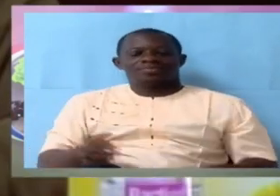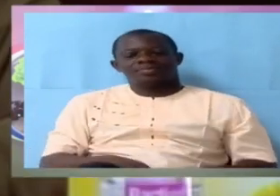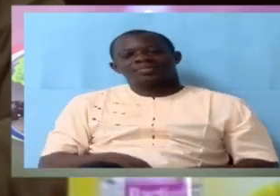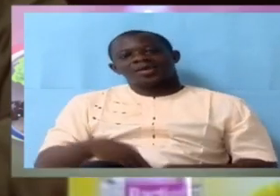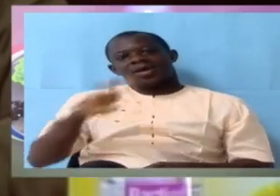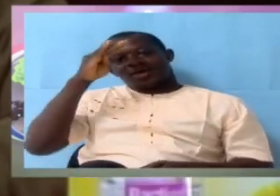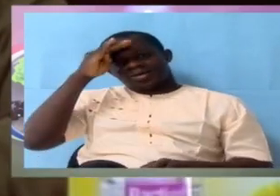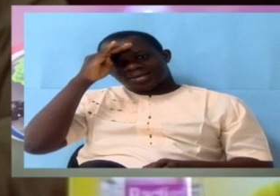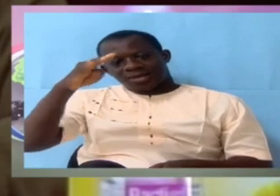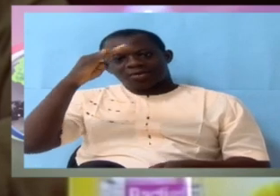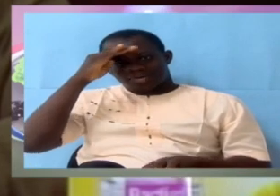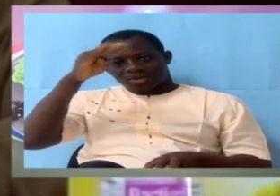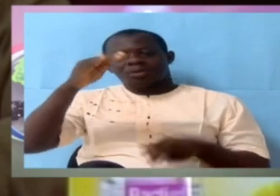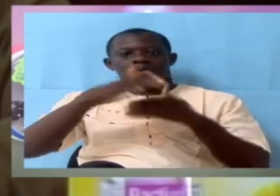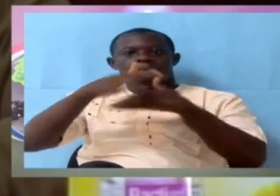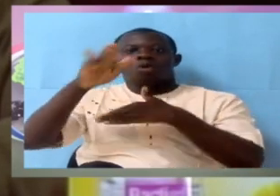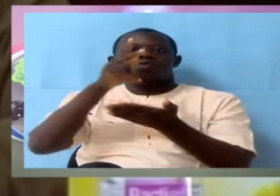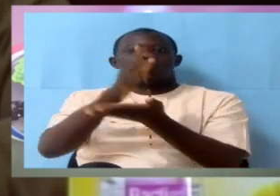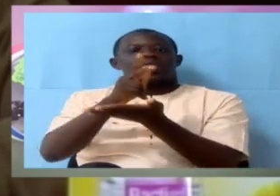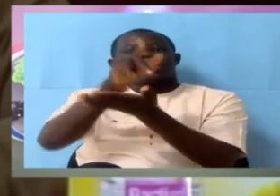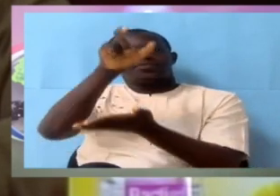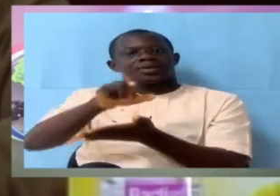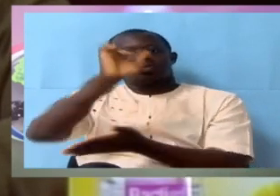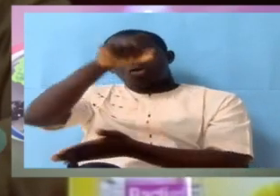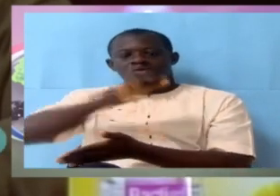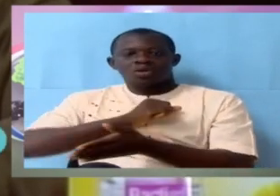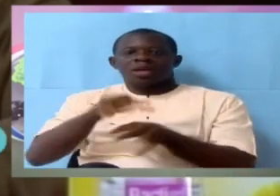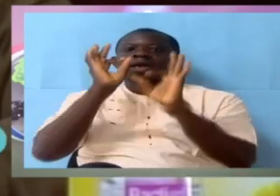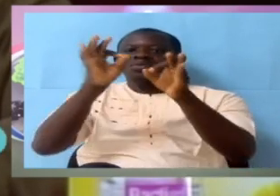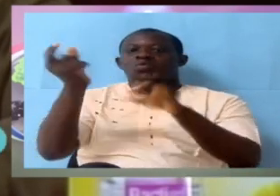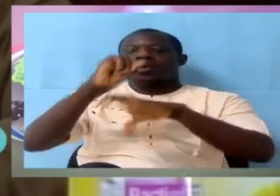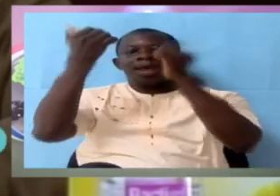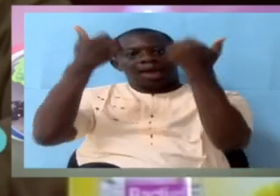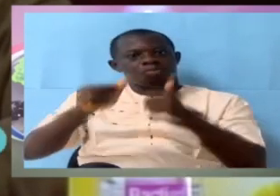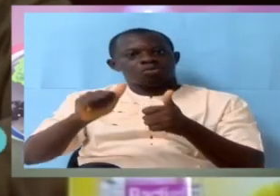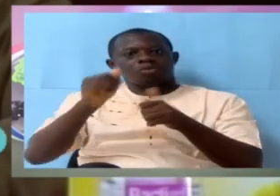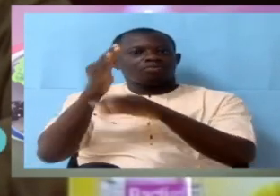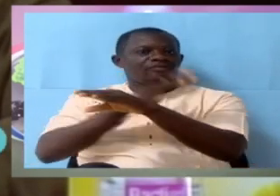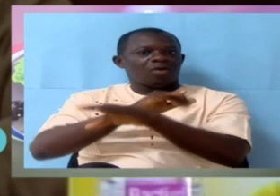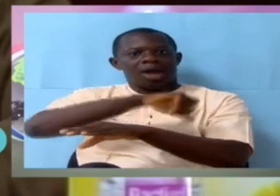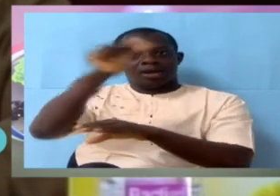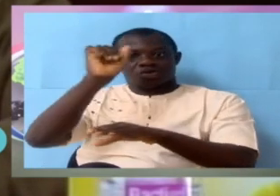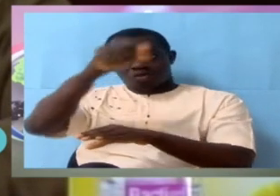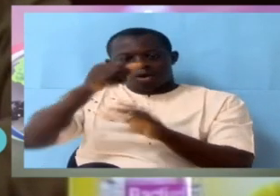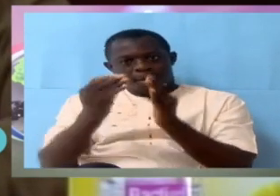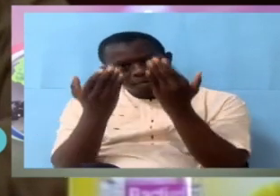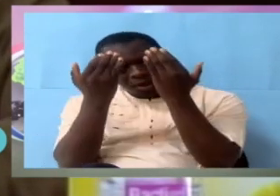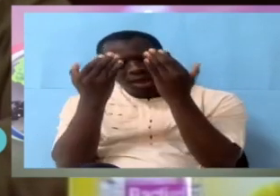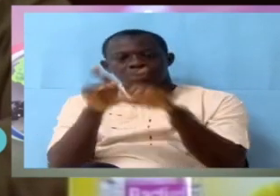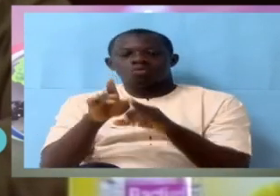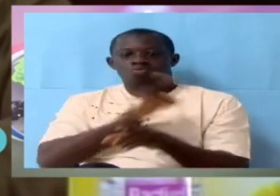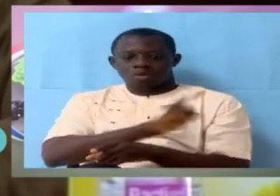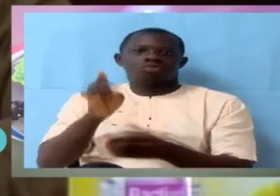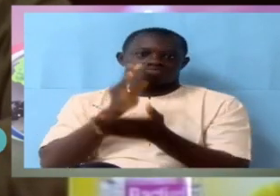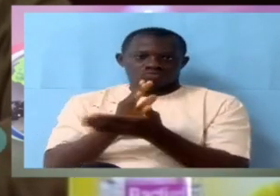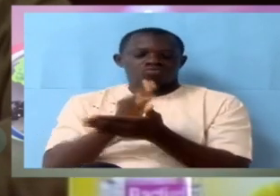Thank you very much, Witness, for your testimony and also for the prayers. Actually, we should be the ones